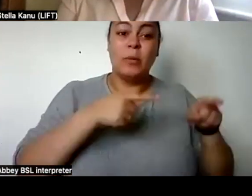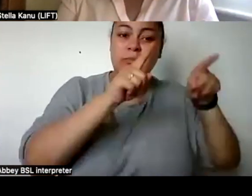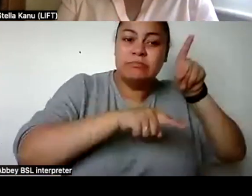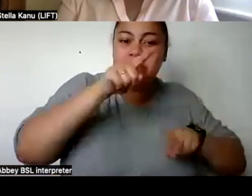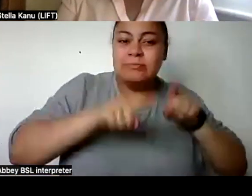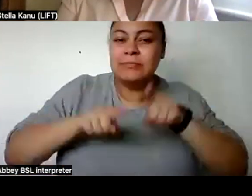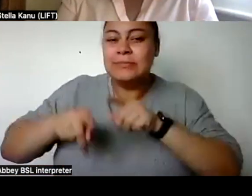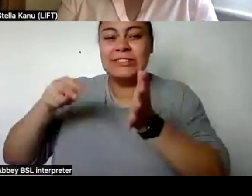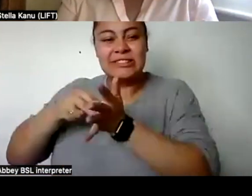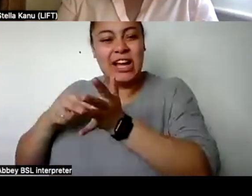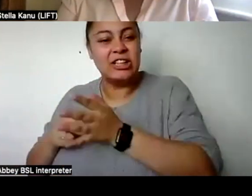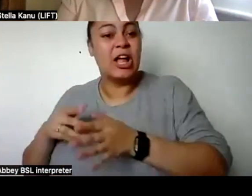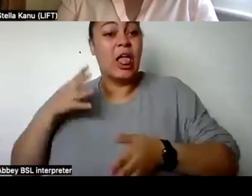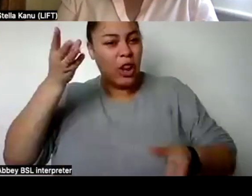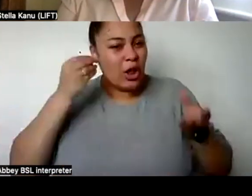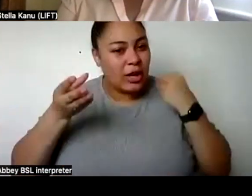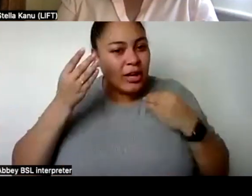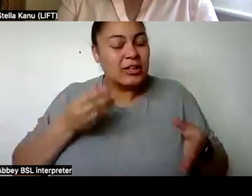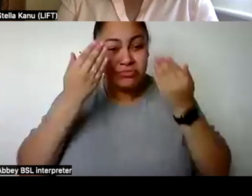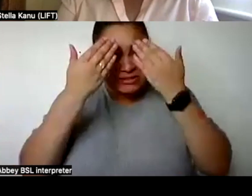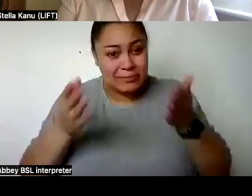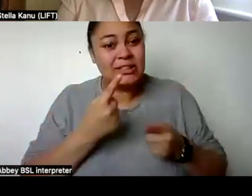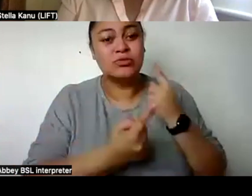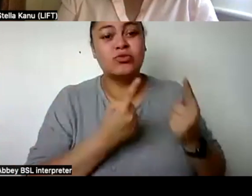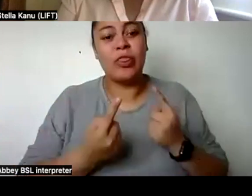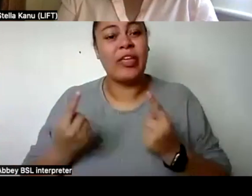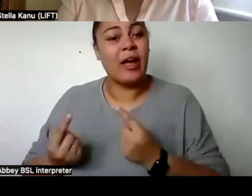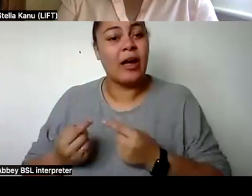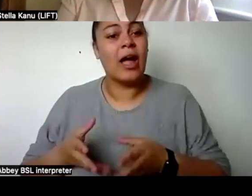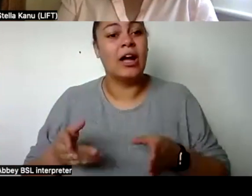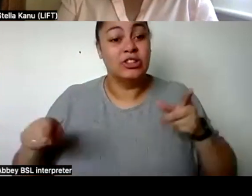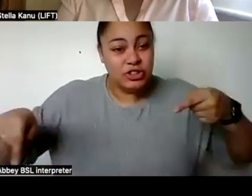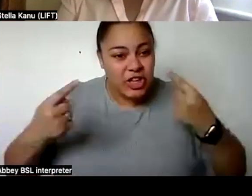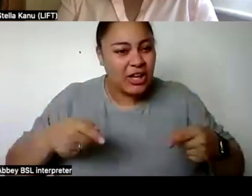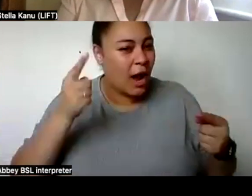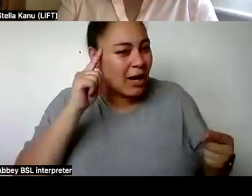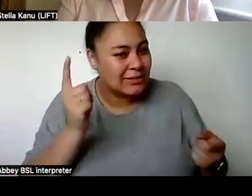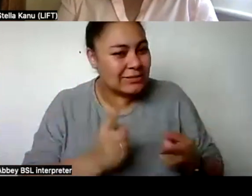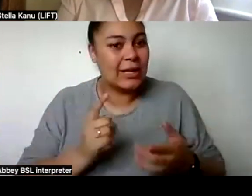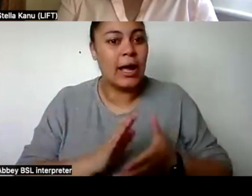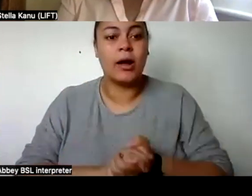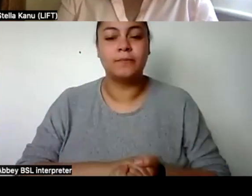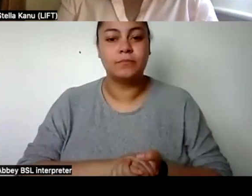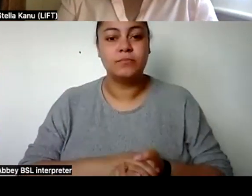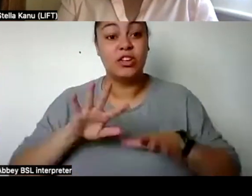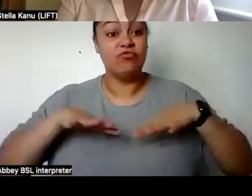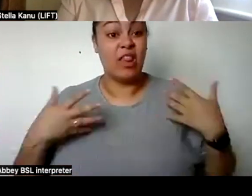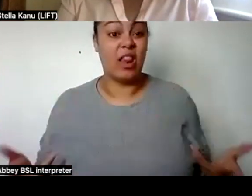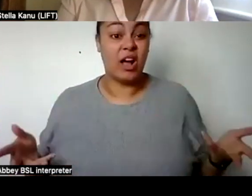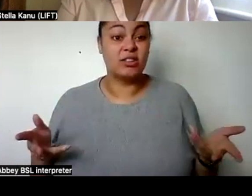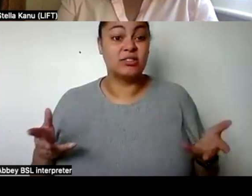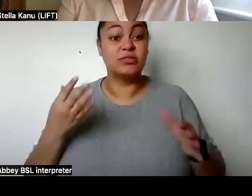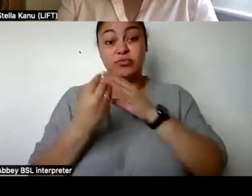So we ask you to respect the person and to challenge the idea. This is a relaxed environment and it is